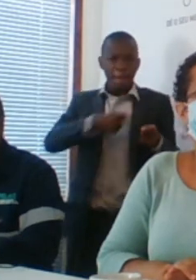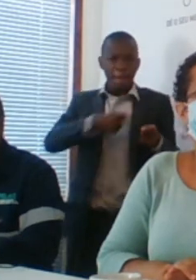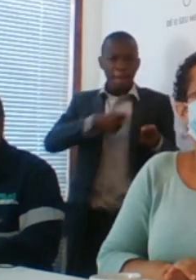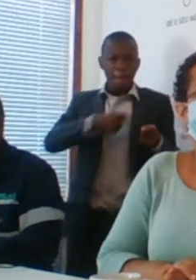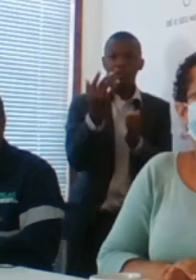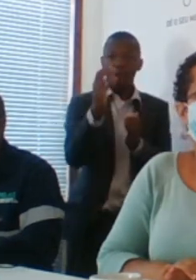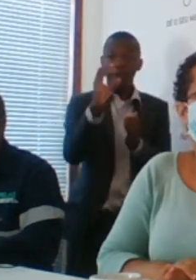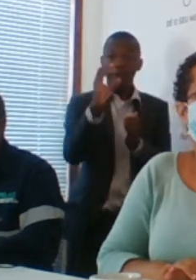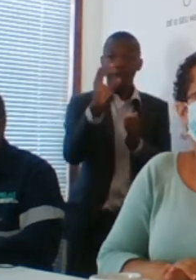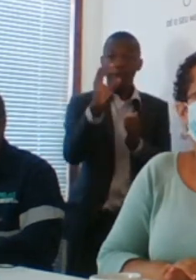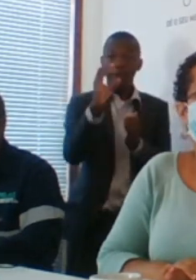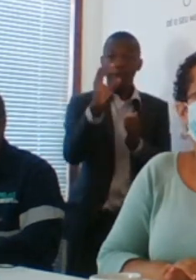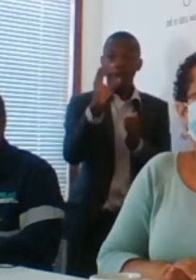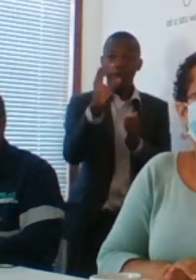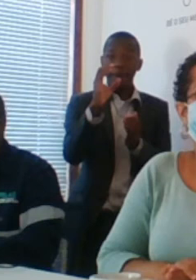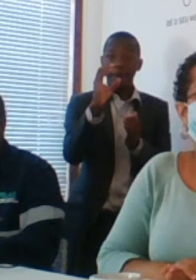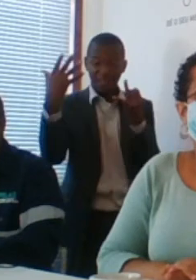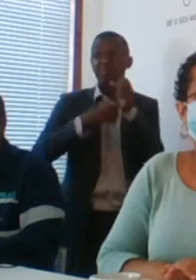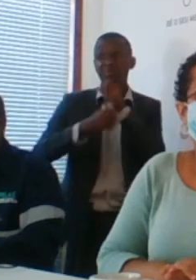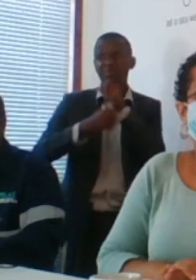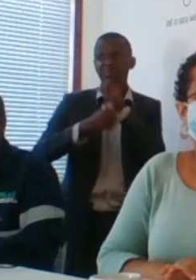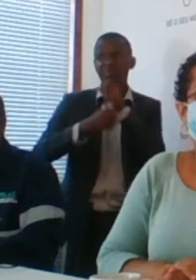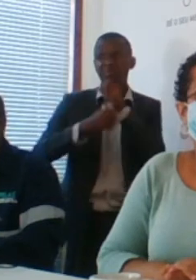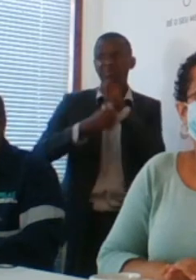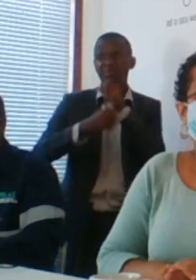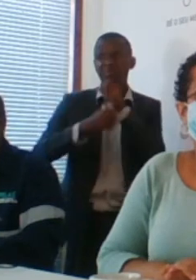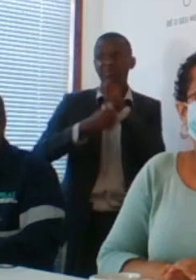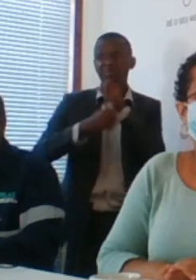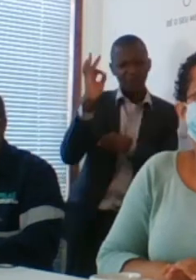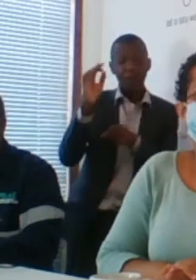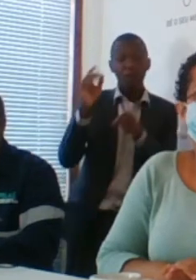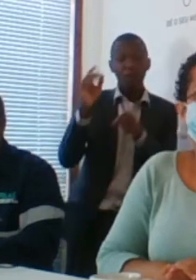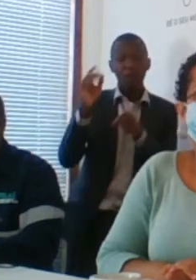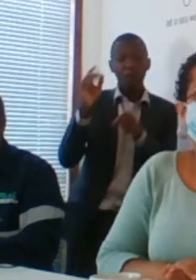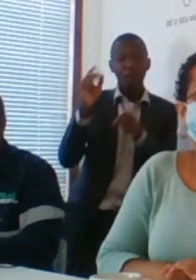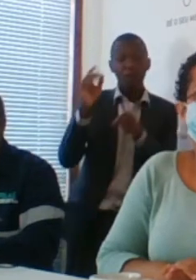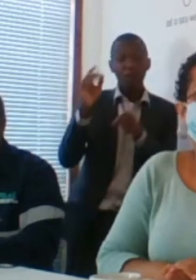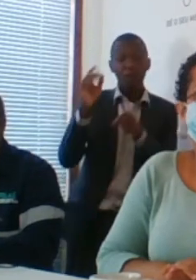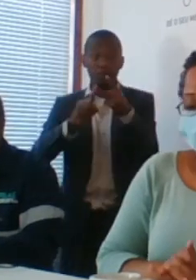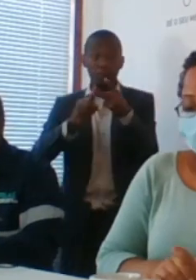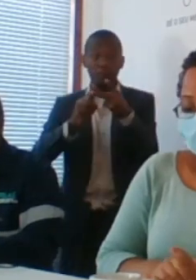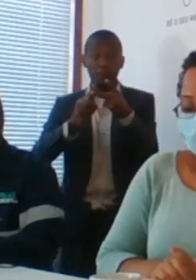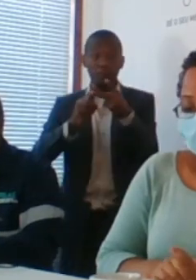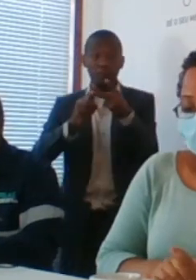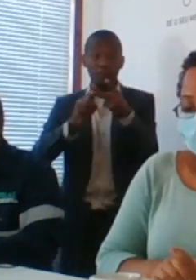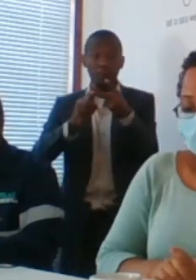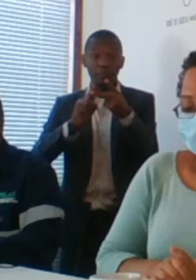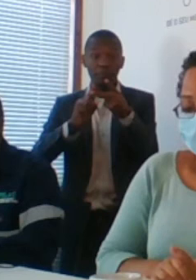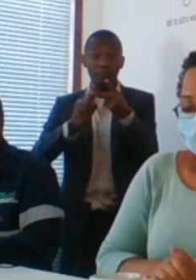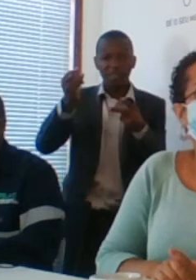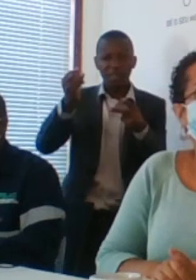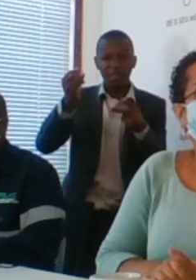2020, for 24th of February, and the Presidential Decree No. 2 for the same year, of 3rd of January,